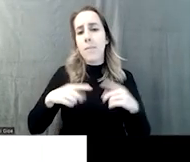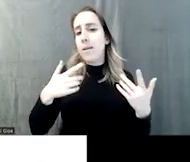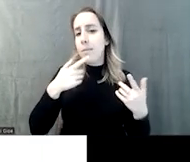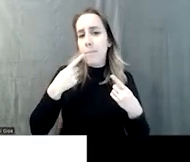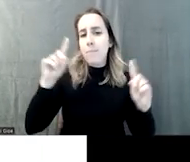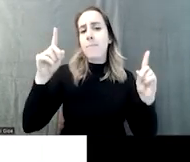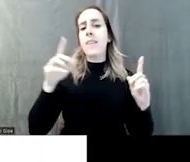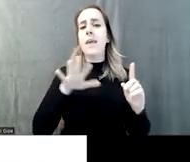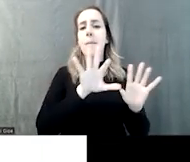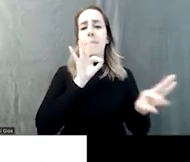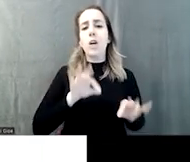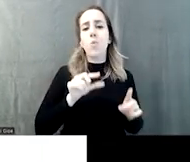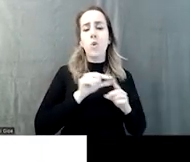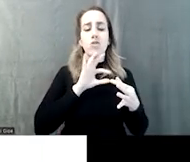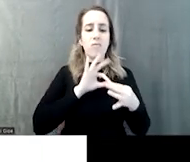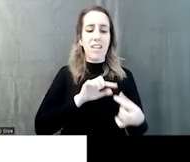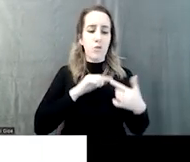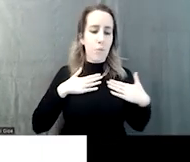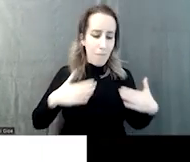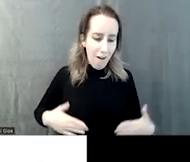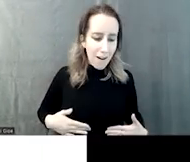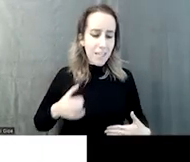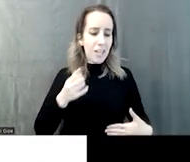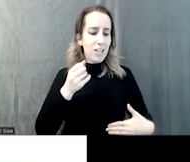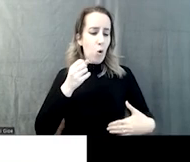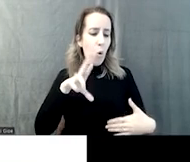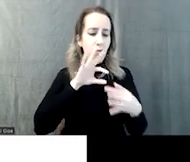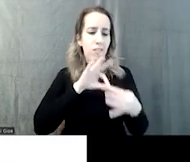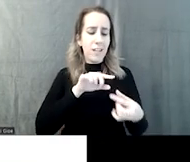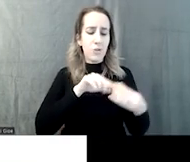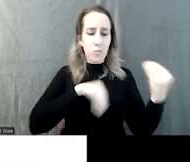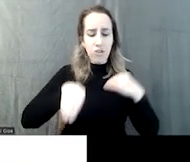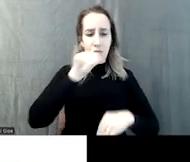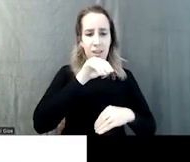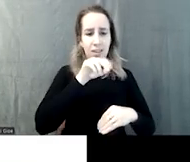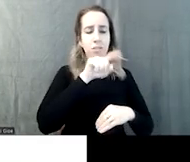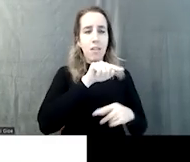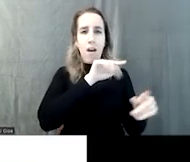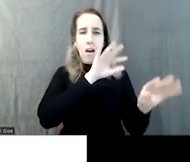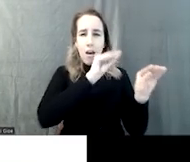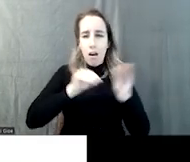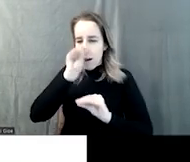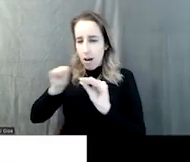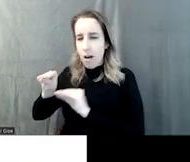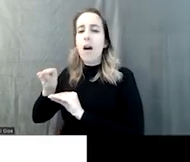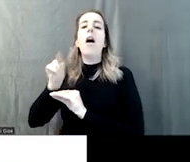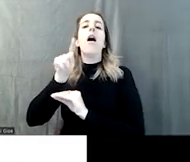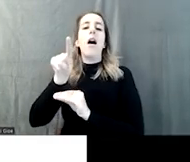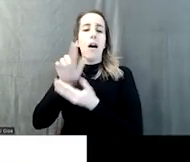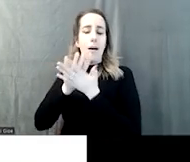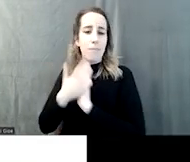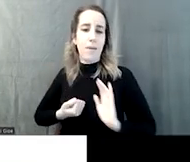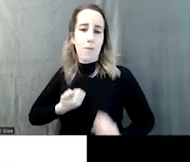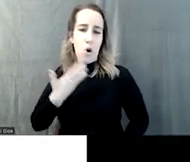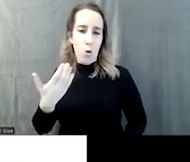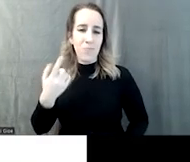can be thought about as movement, and through that a poem was revealed. And so this is probably my favorite one, and I think the first one